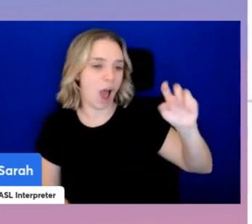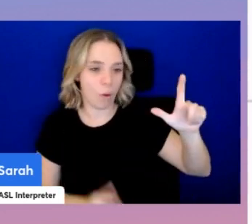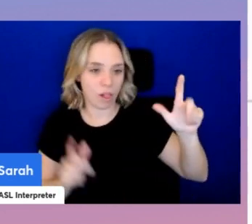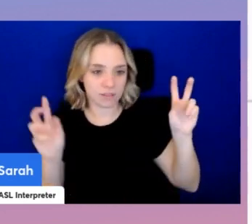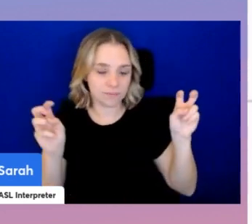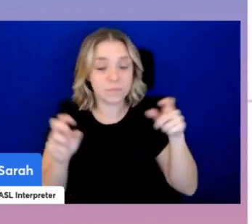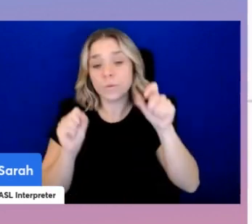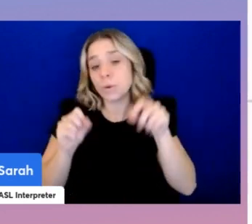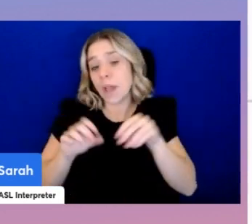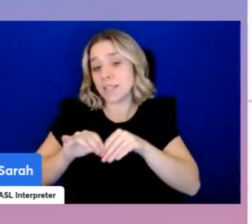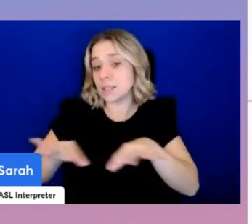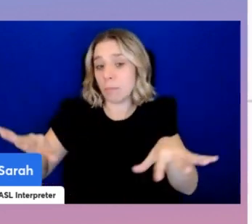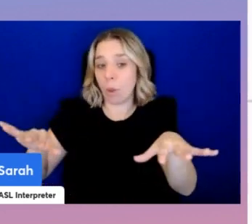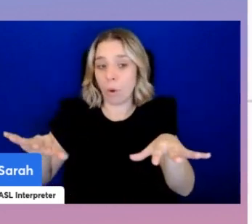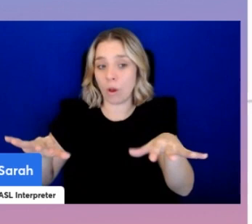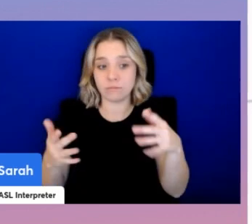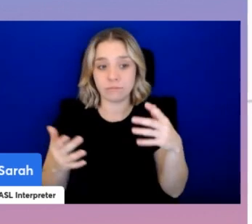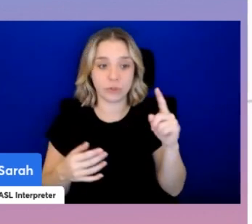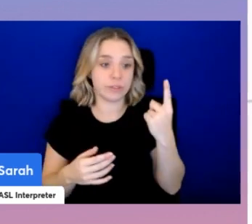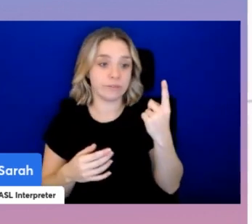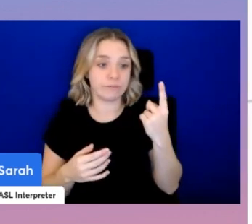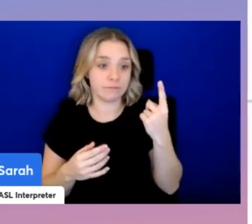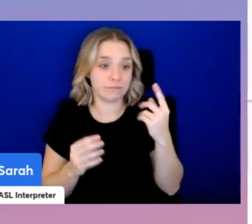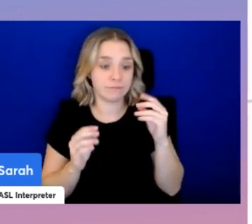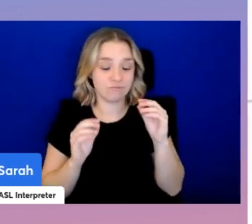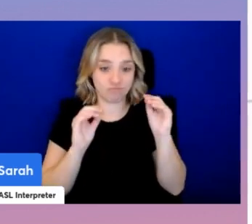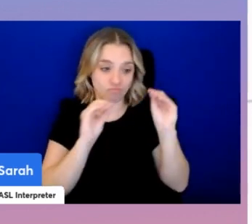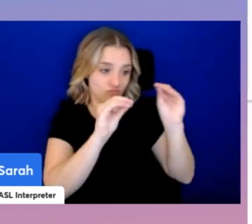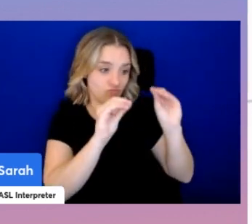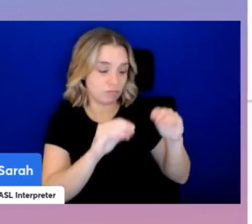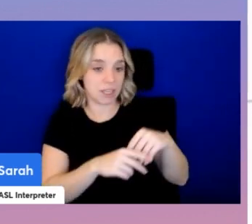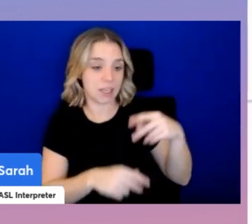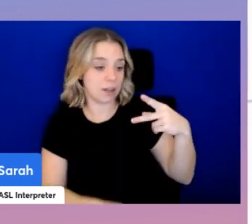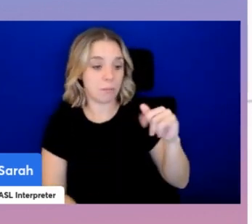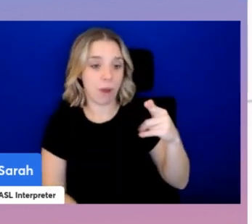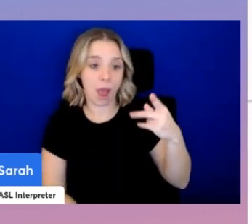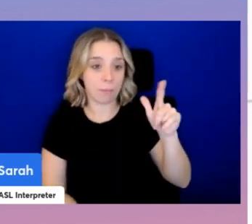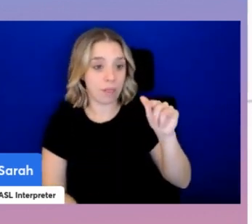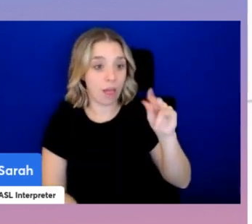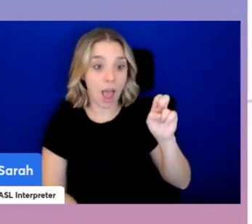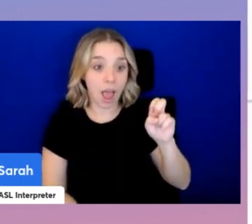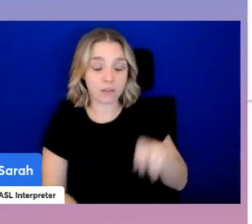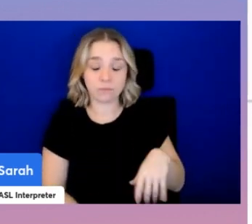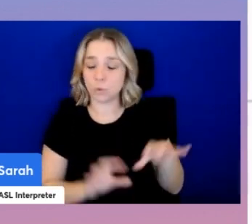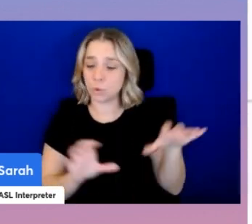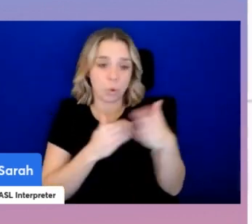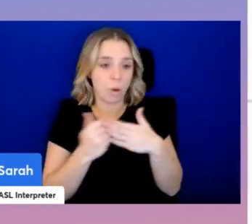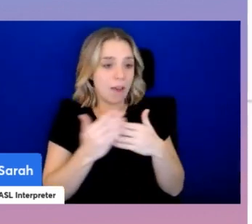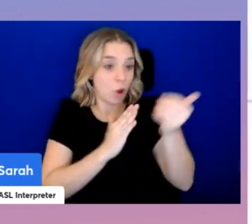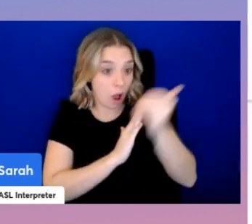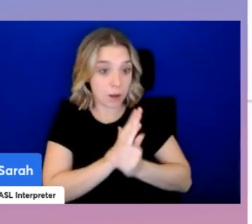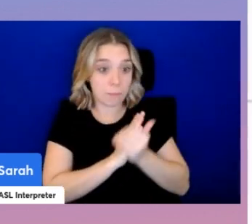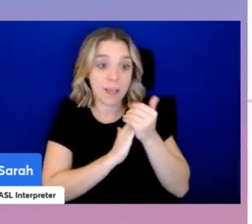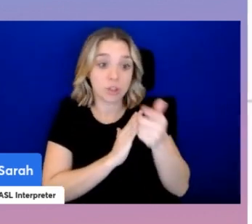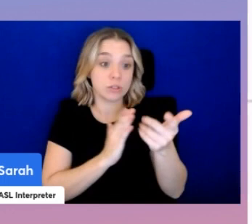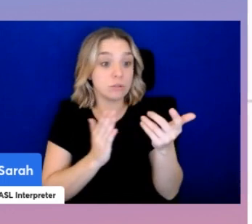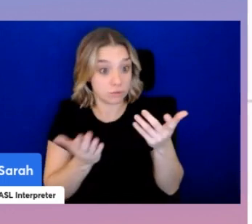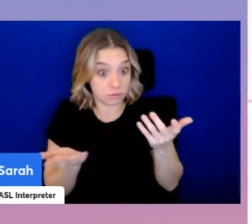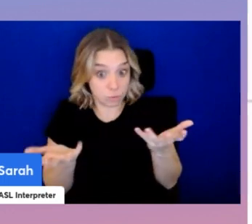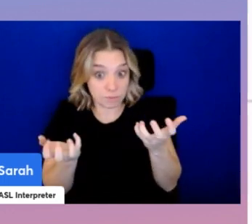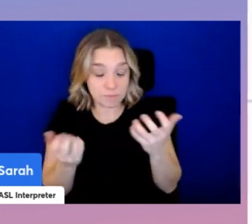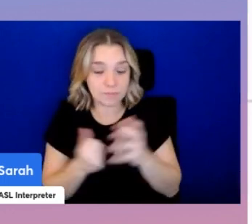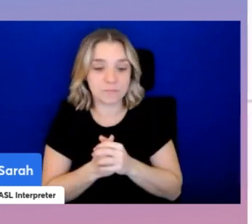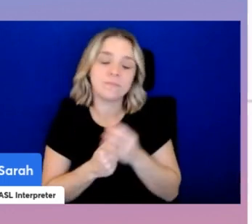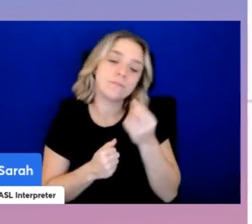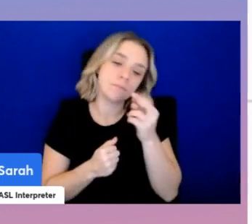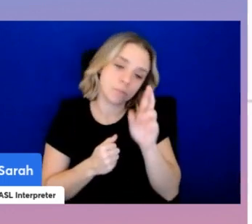deploy, you can just put these in a pipeline. You can do whatever automation you like, or you can do it